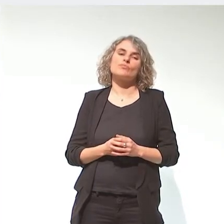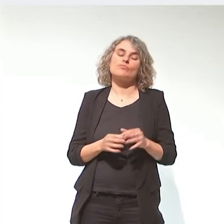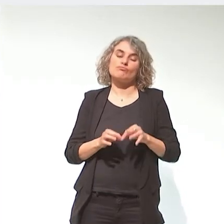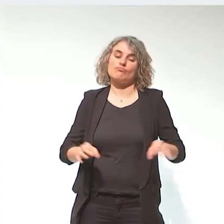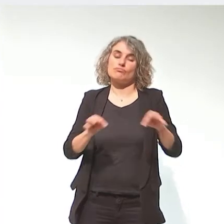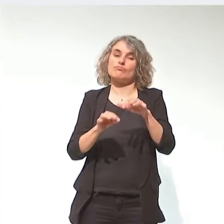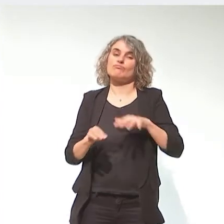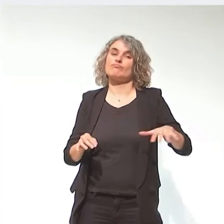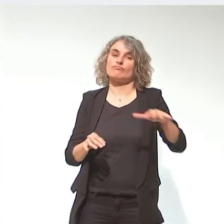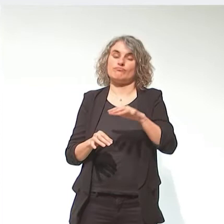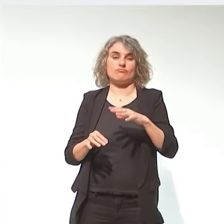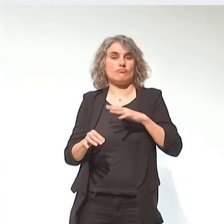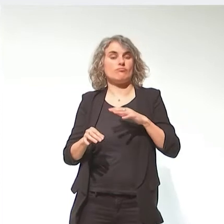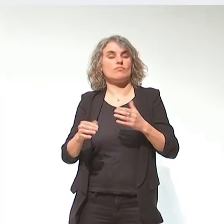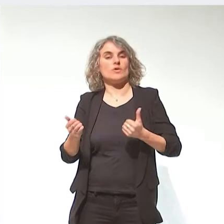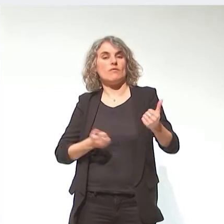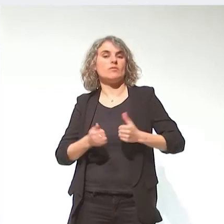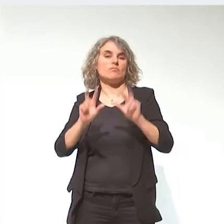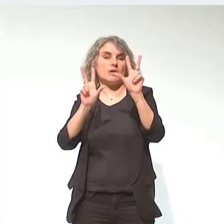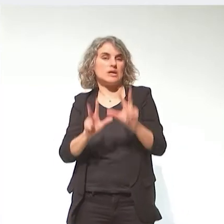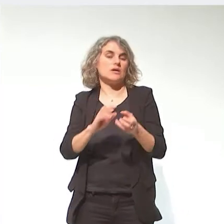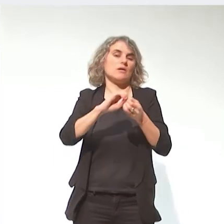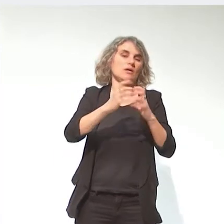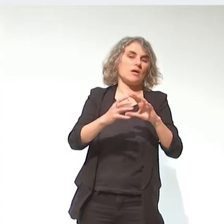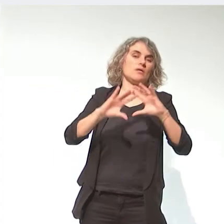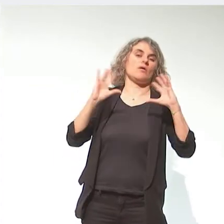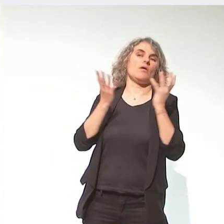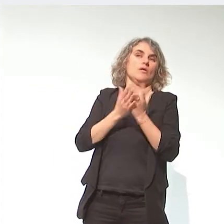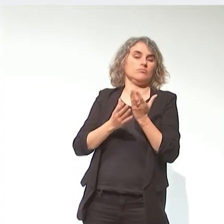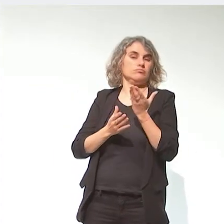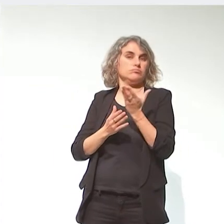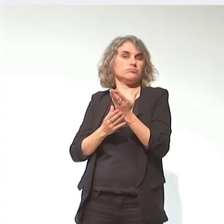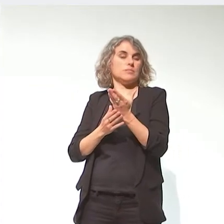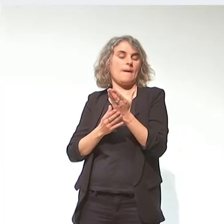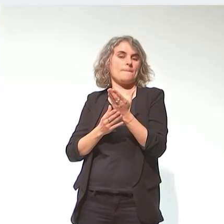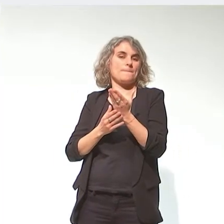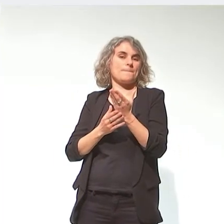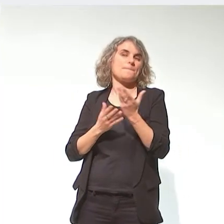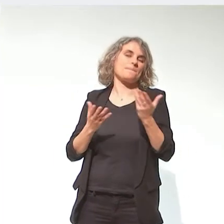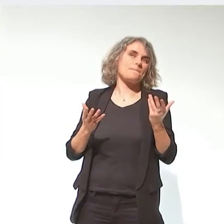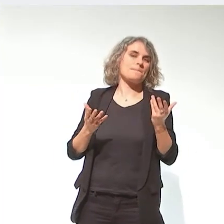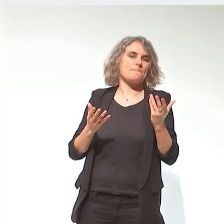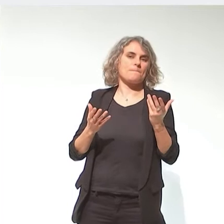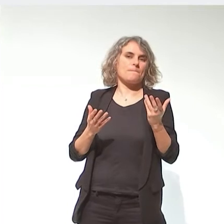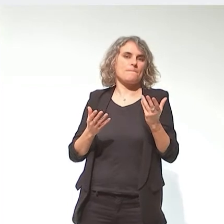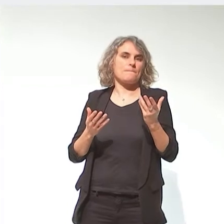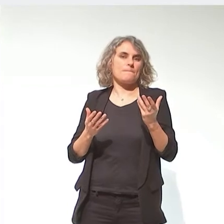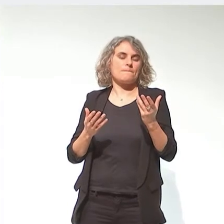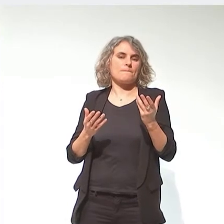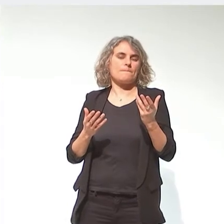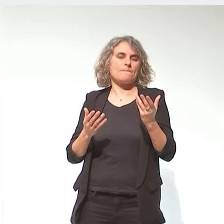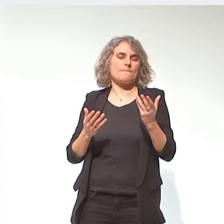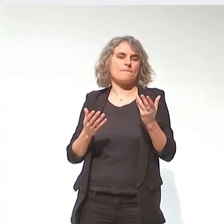every person has, enables us to build on, to improve the accessibility